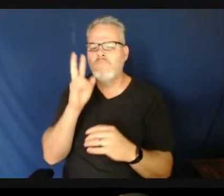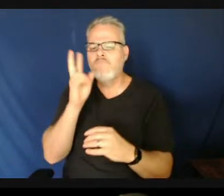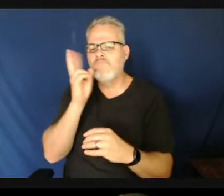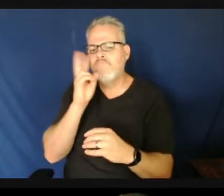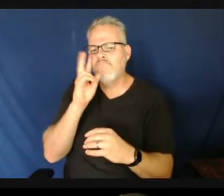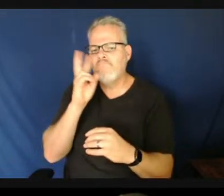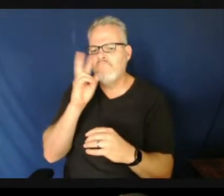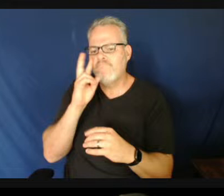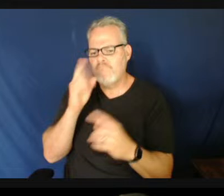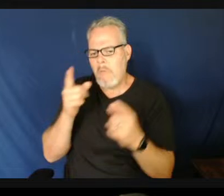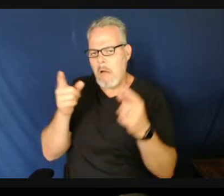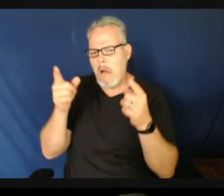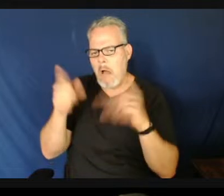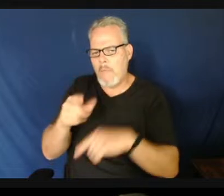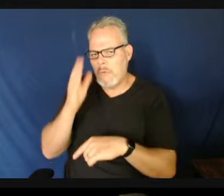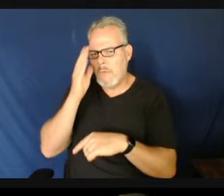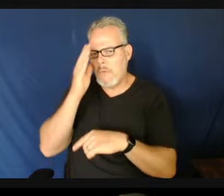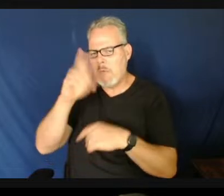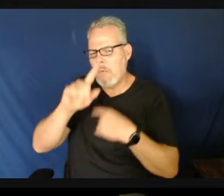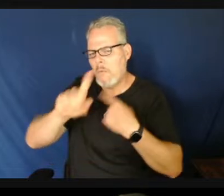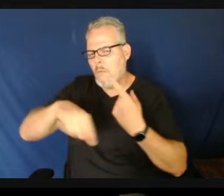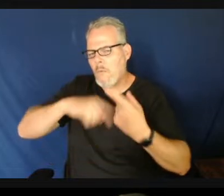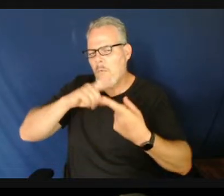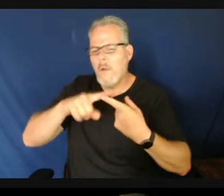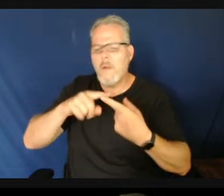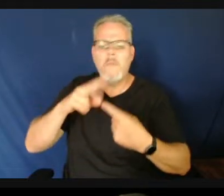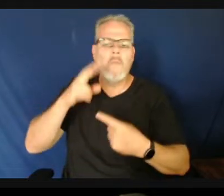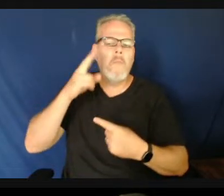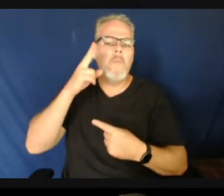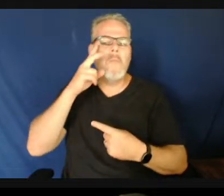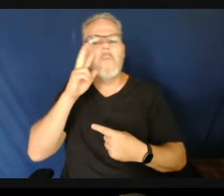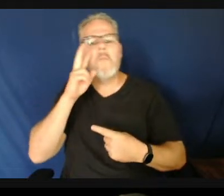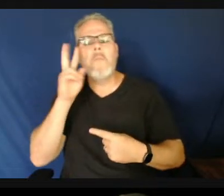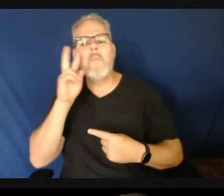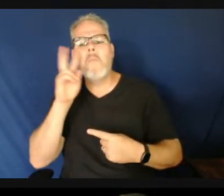a high fountaining phase and exactly when in episode 18.